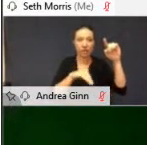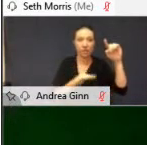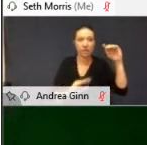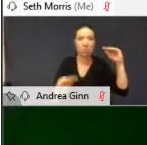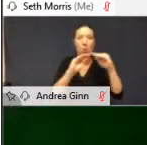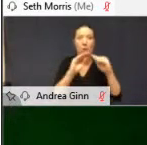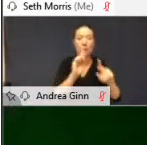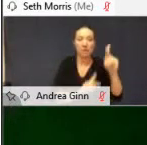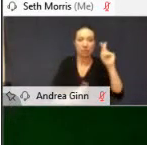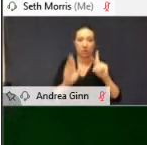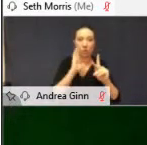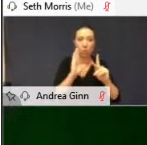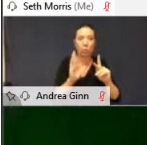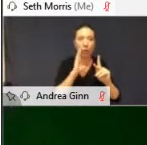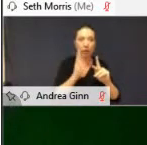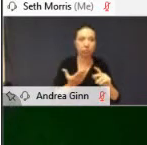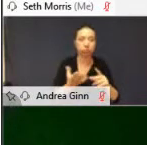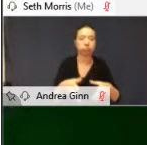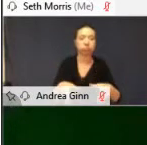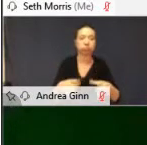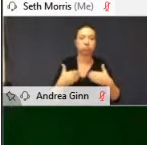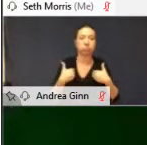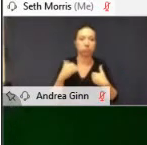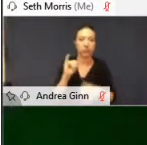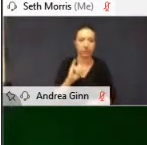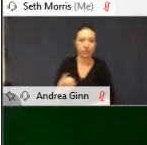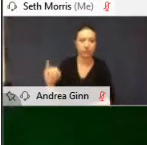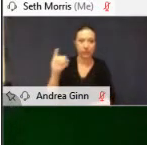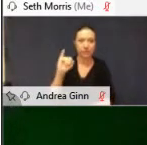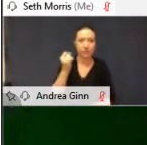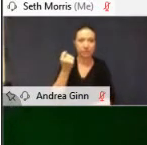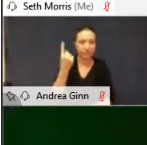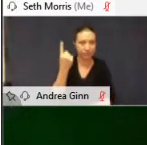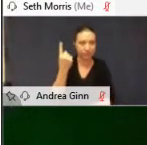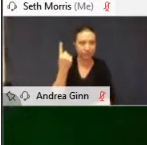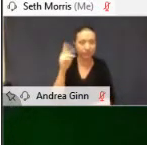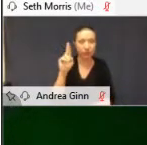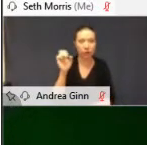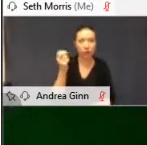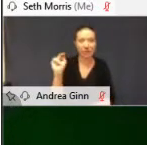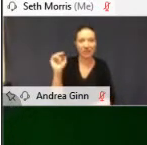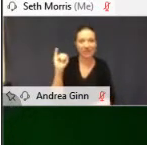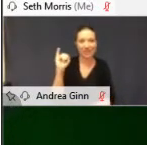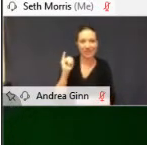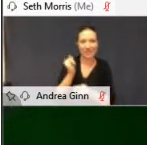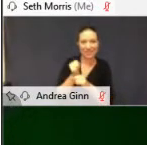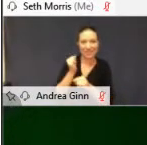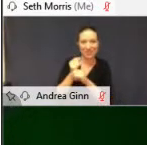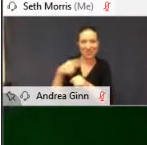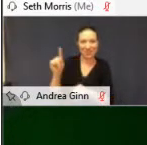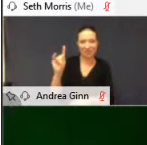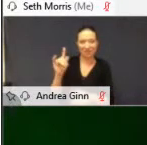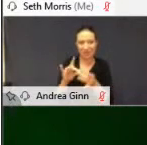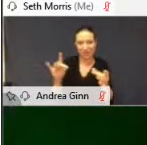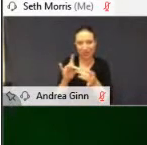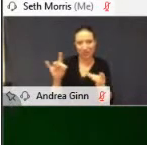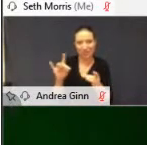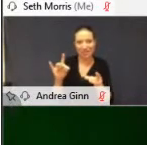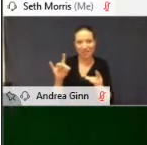But as the Urban Institute mentioned, those aren't the only New Mexicans who would benefit